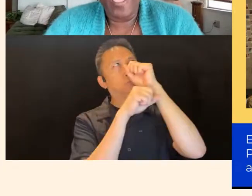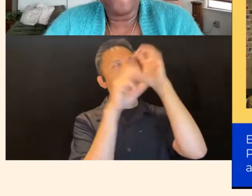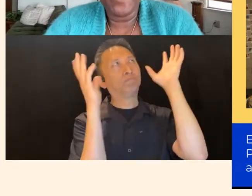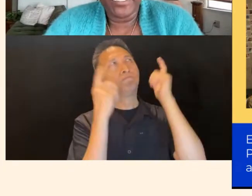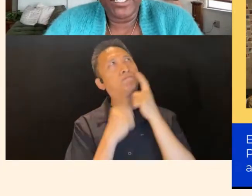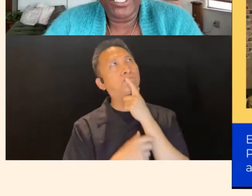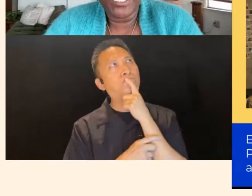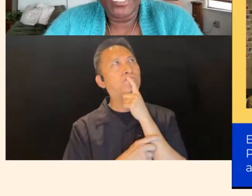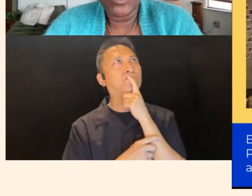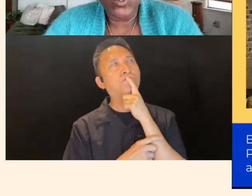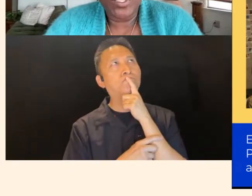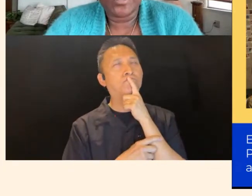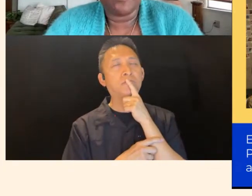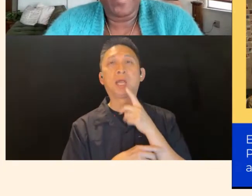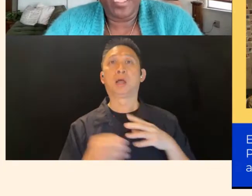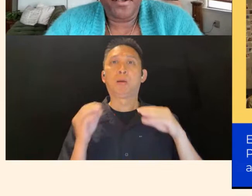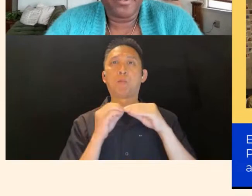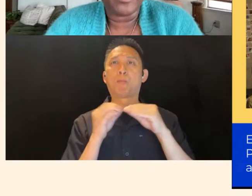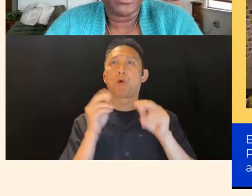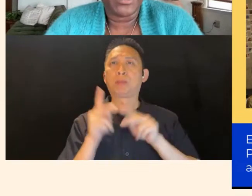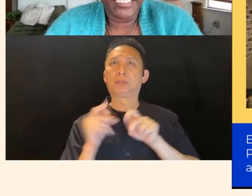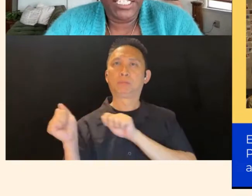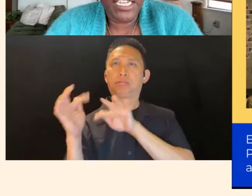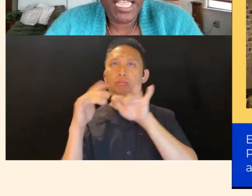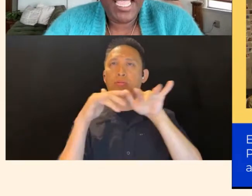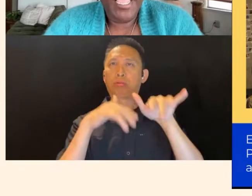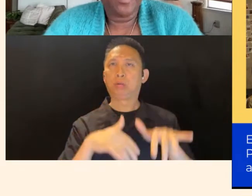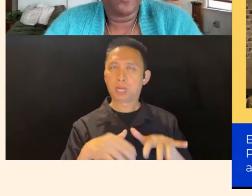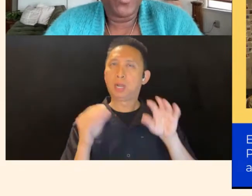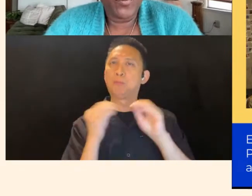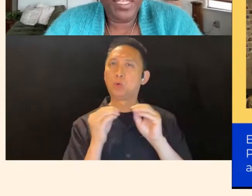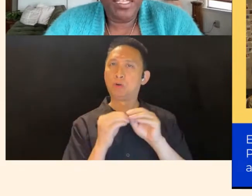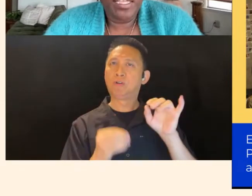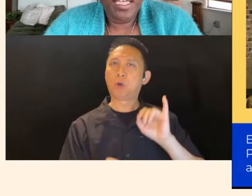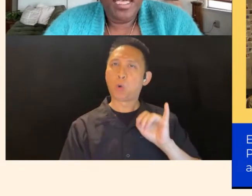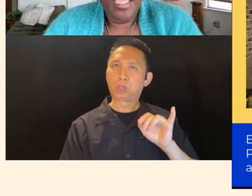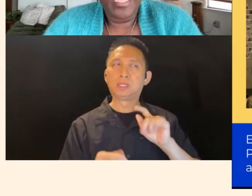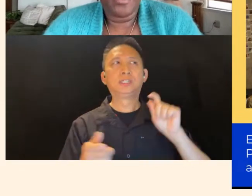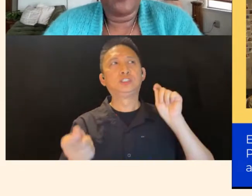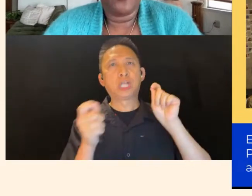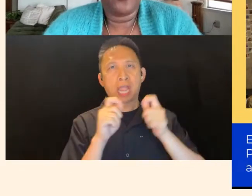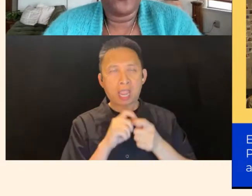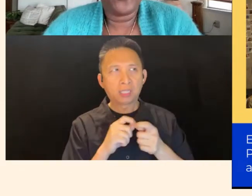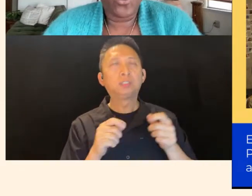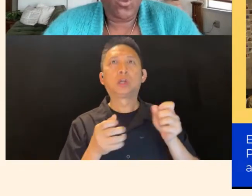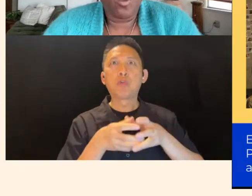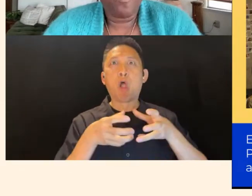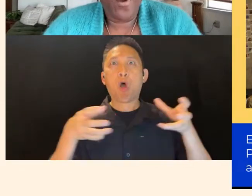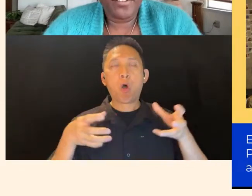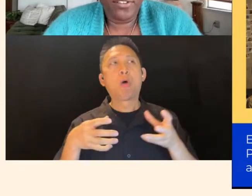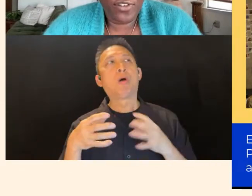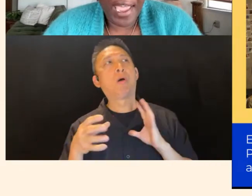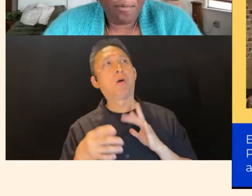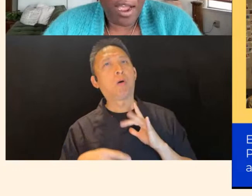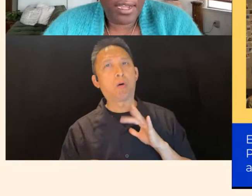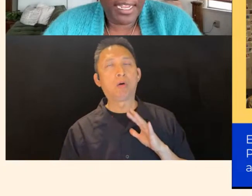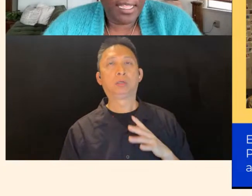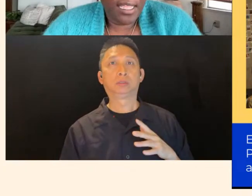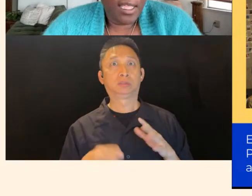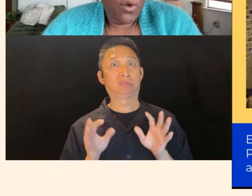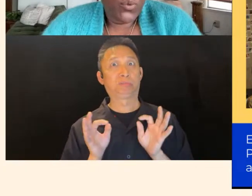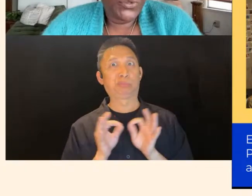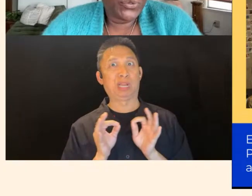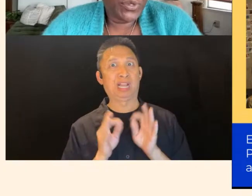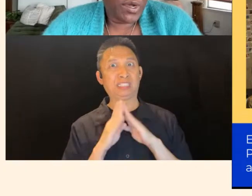the population in Oakland and the Bay Area was changing and booming, and you saw prices